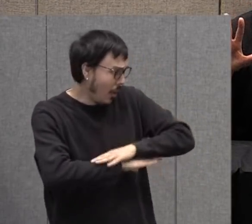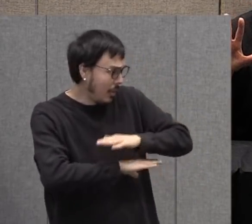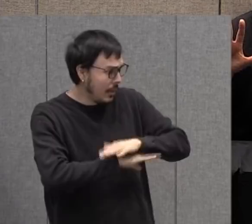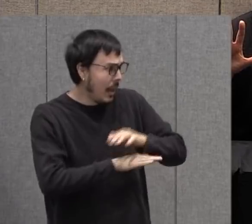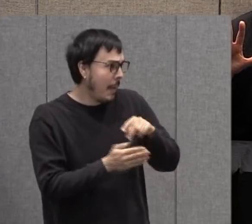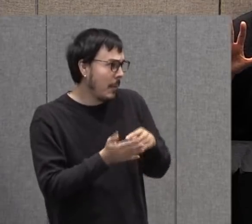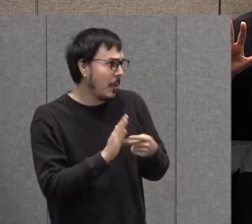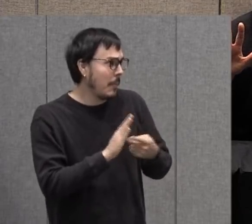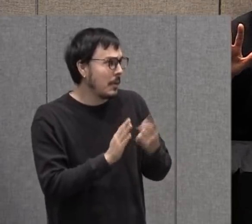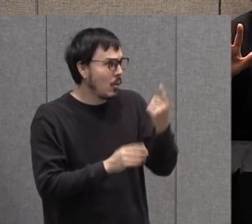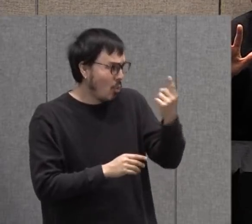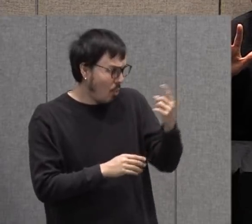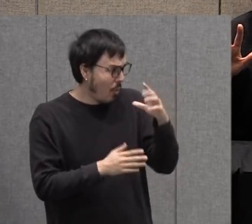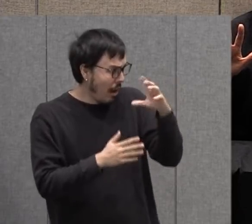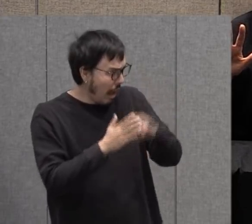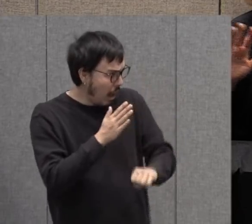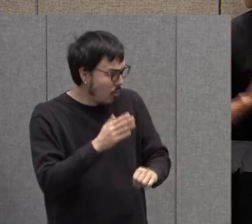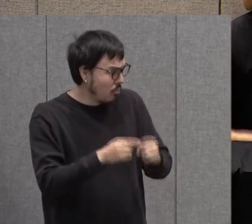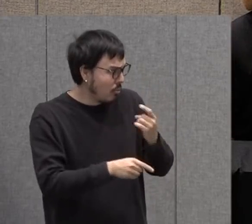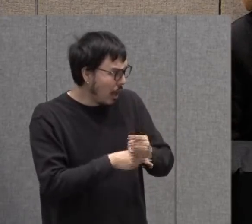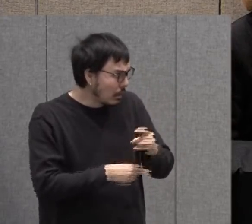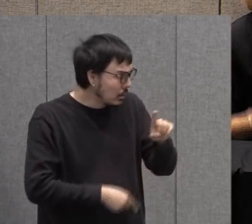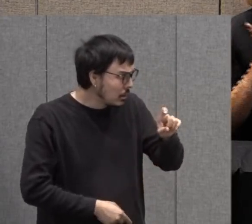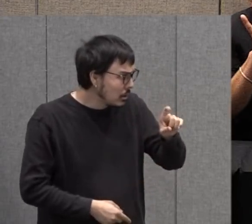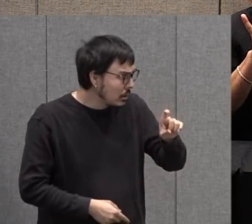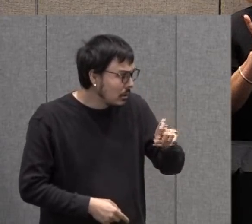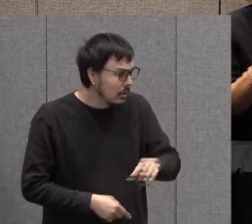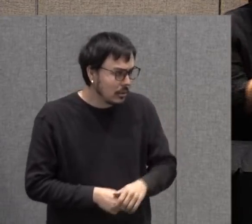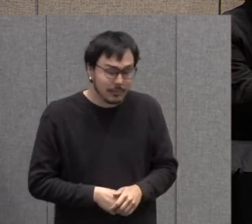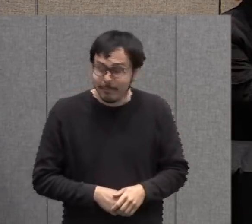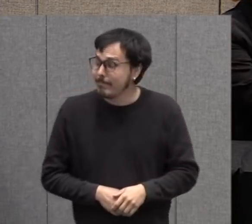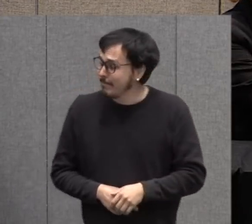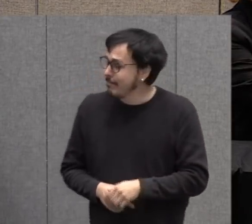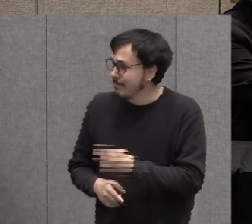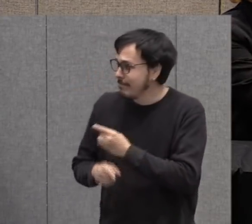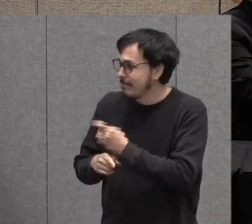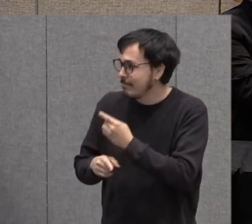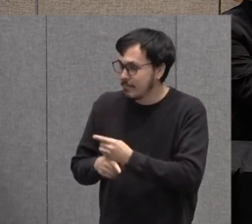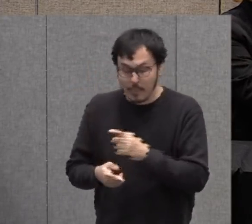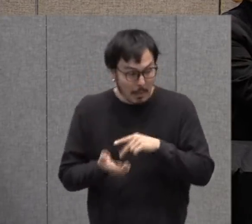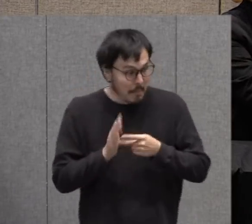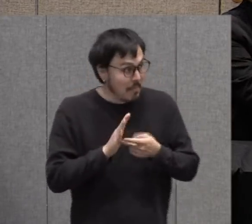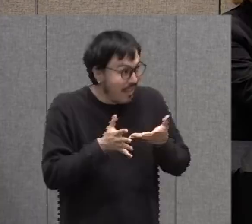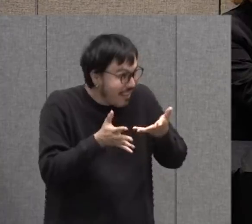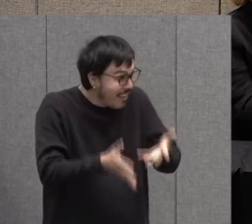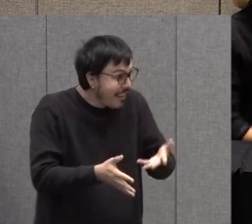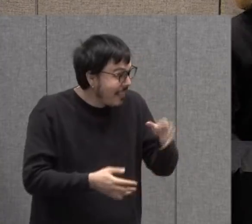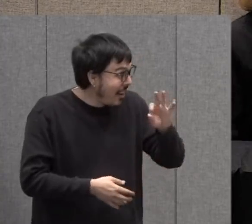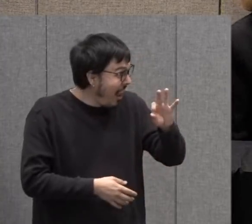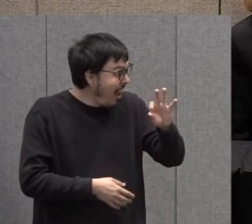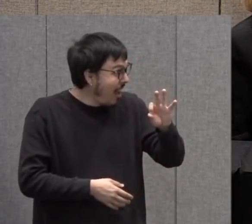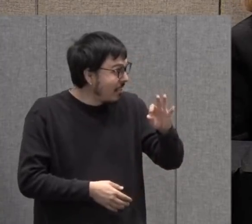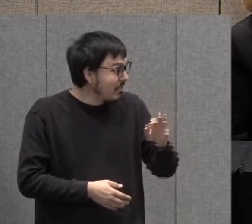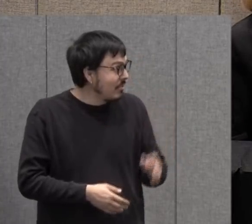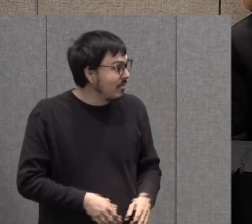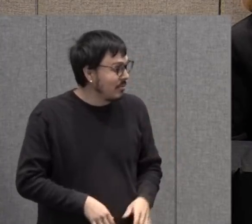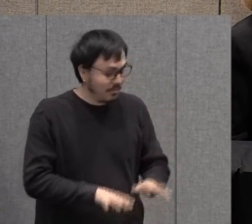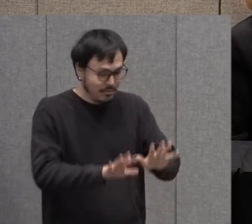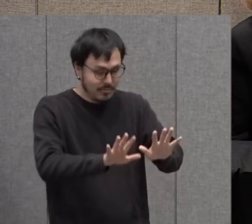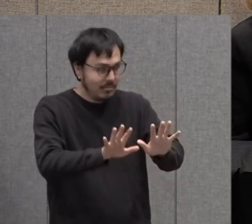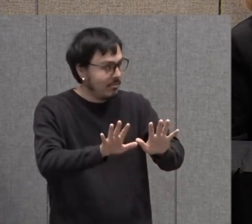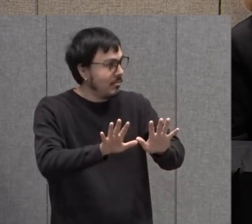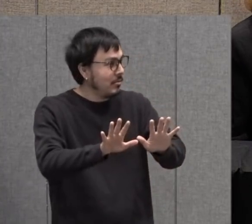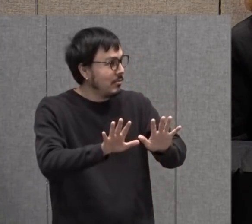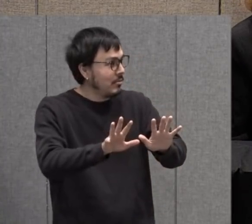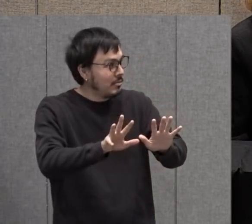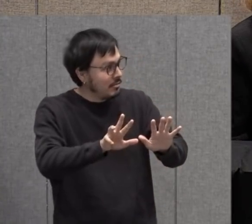that means just one got taken out, right? Yeah. So then I just have still 9 cotton ball fingers left. All right. The